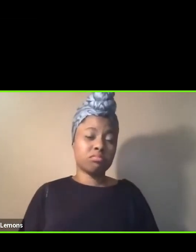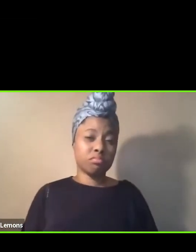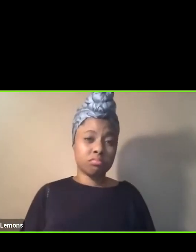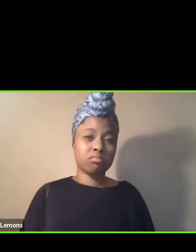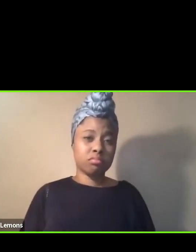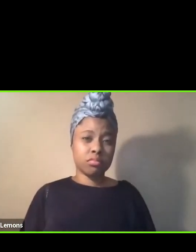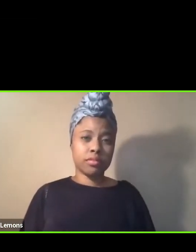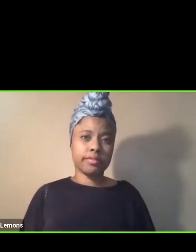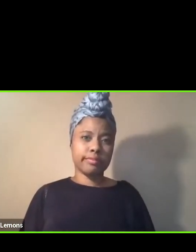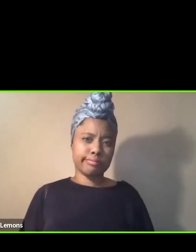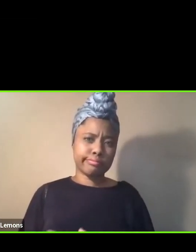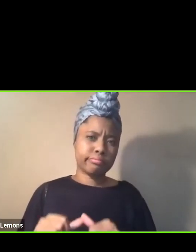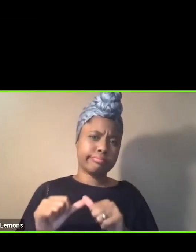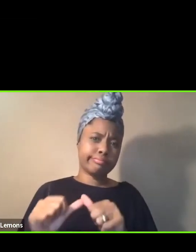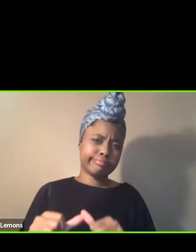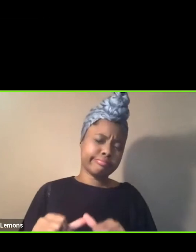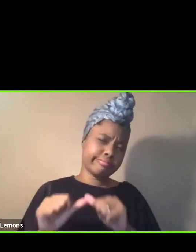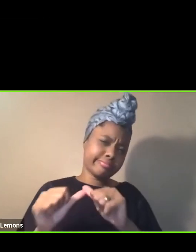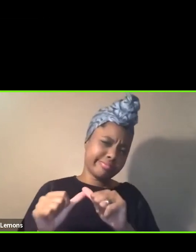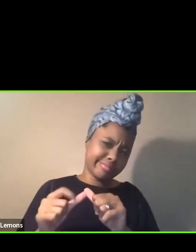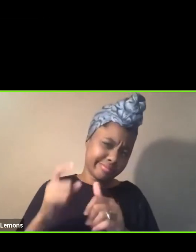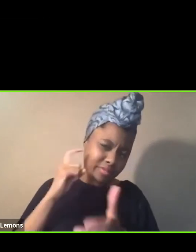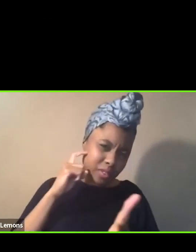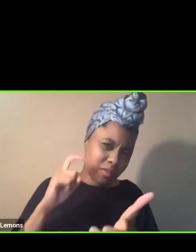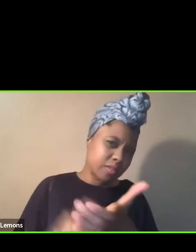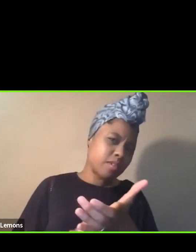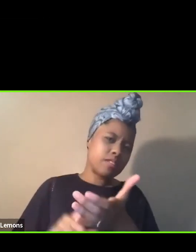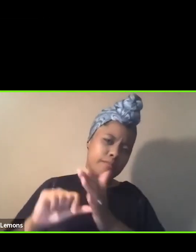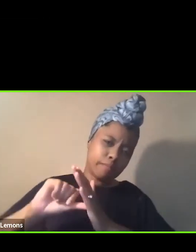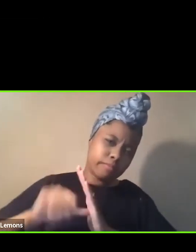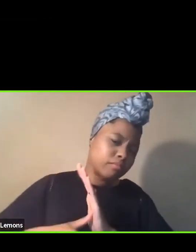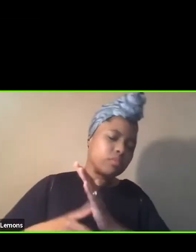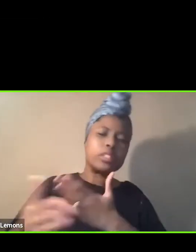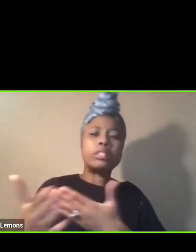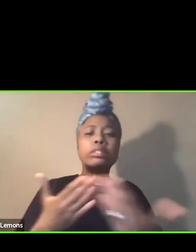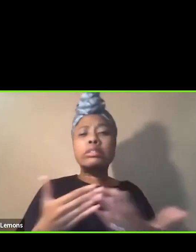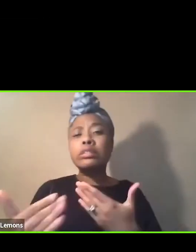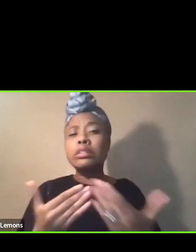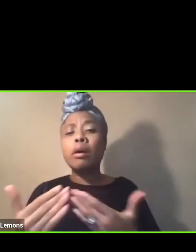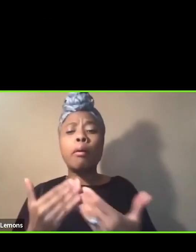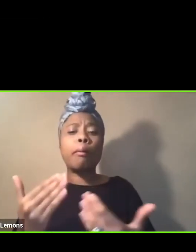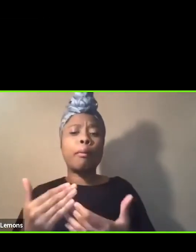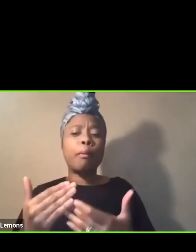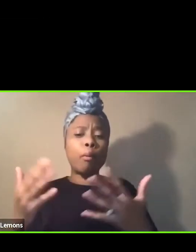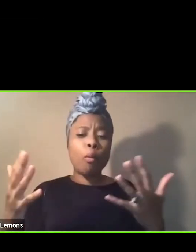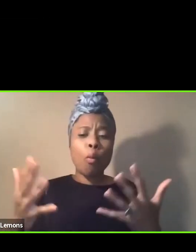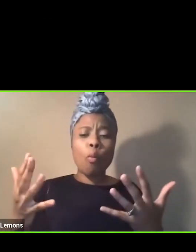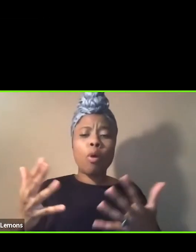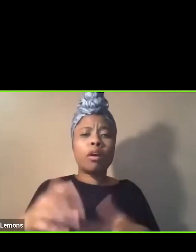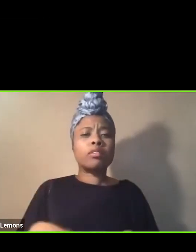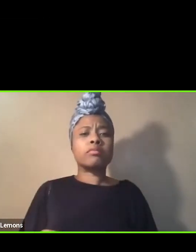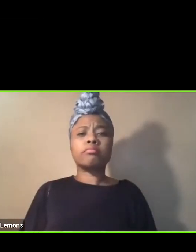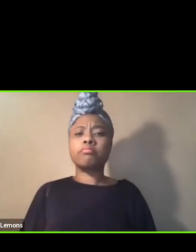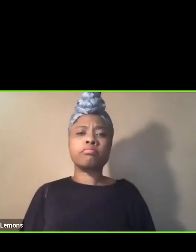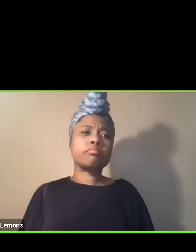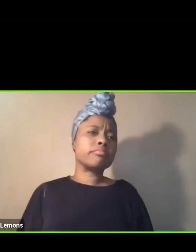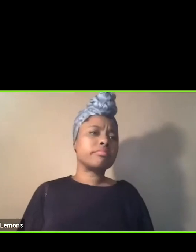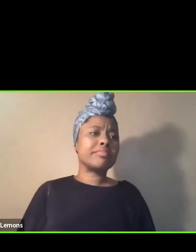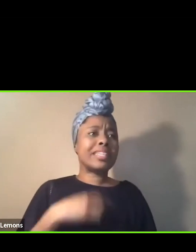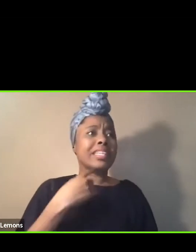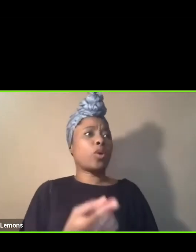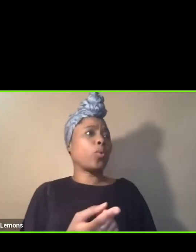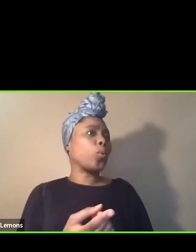this constant reminder that no matter what anyone tells her, when it